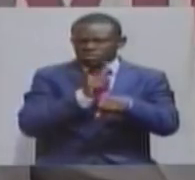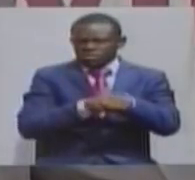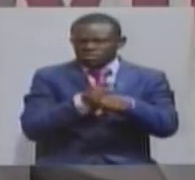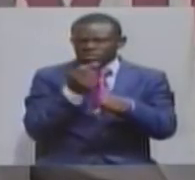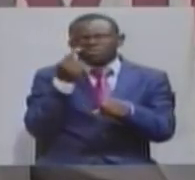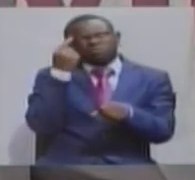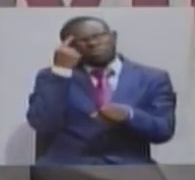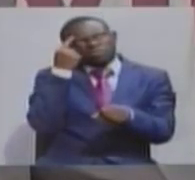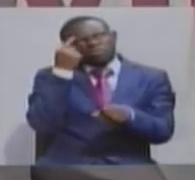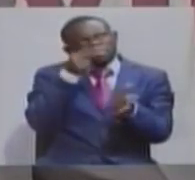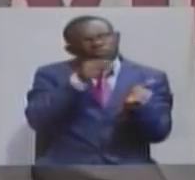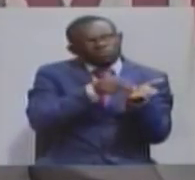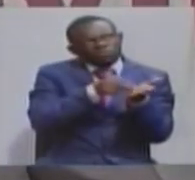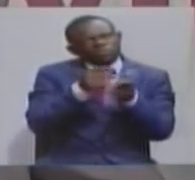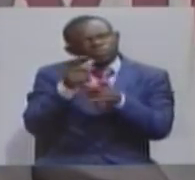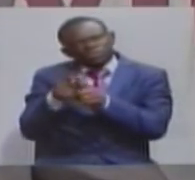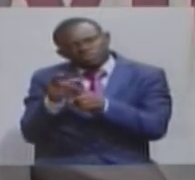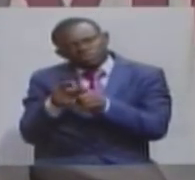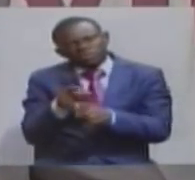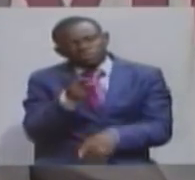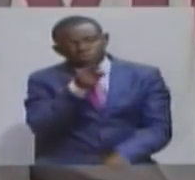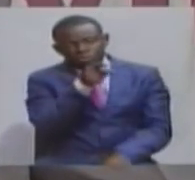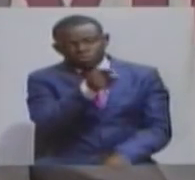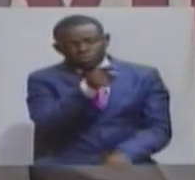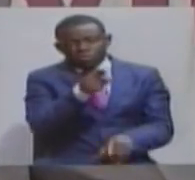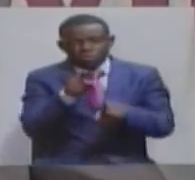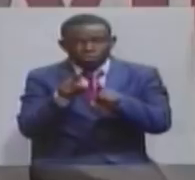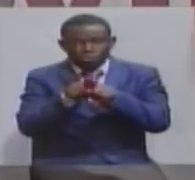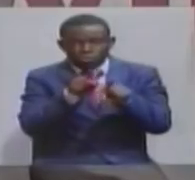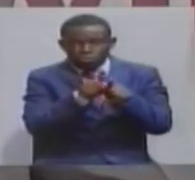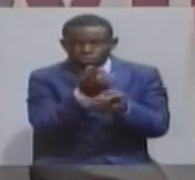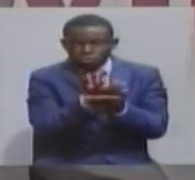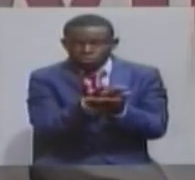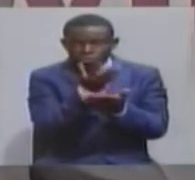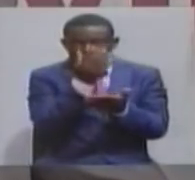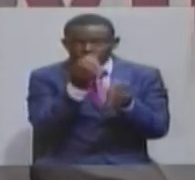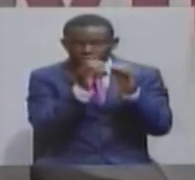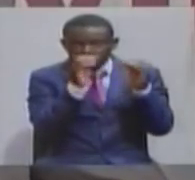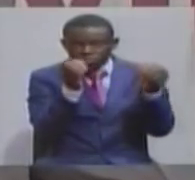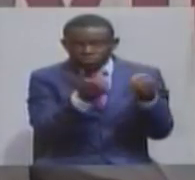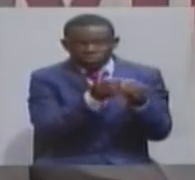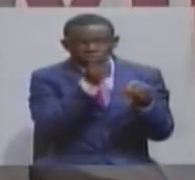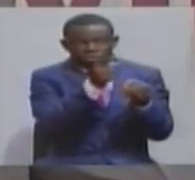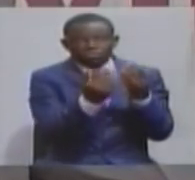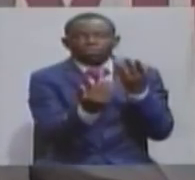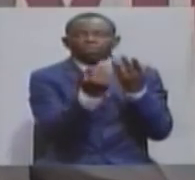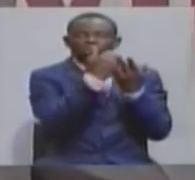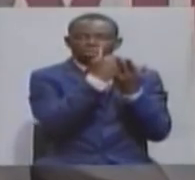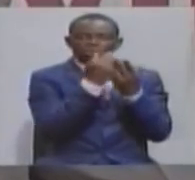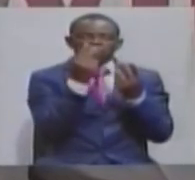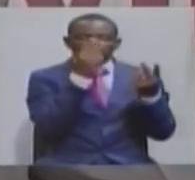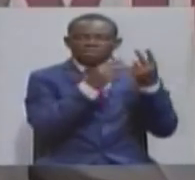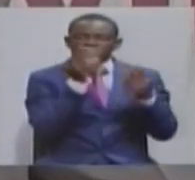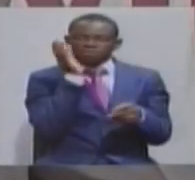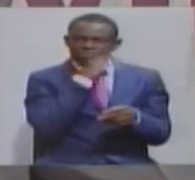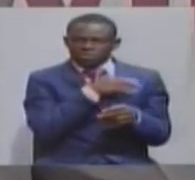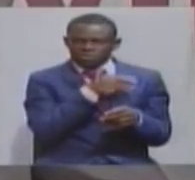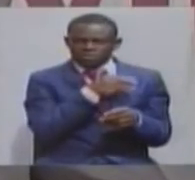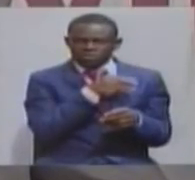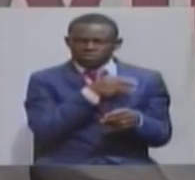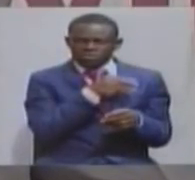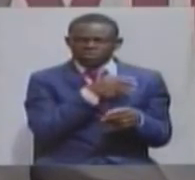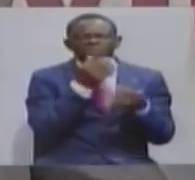November, December. So now we know the issues. And fortunately for us, and I think you recall